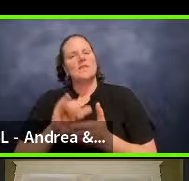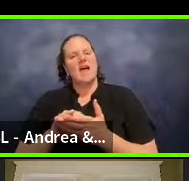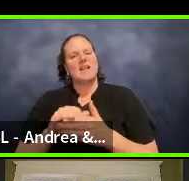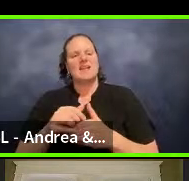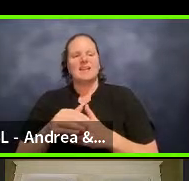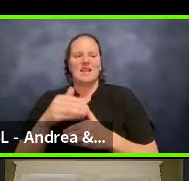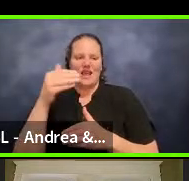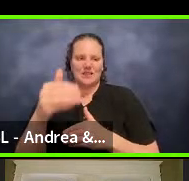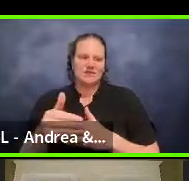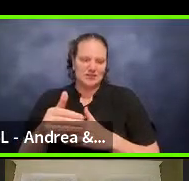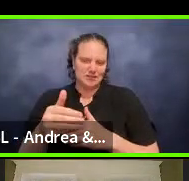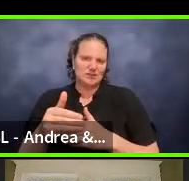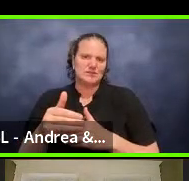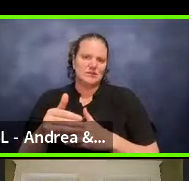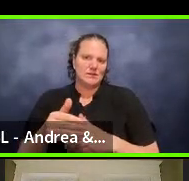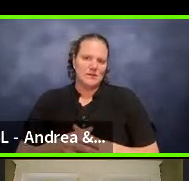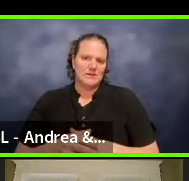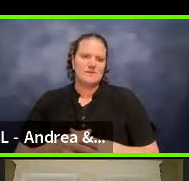next